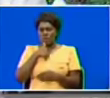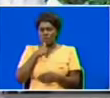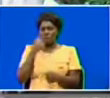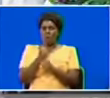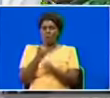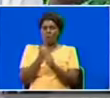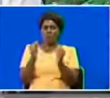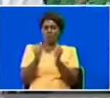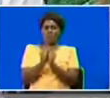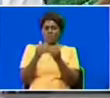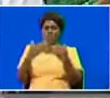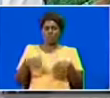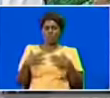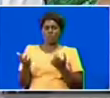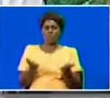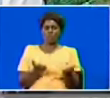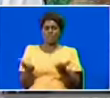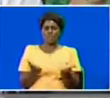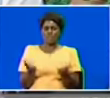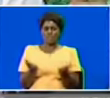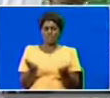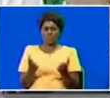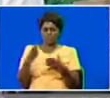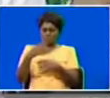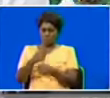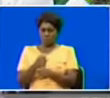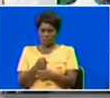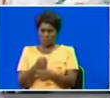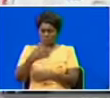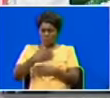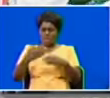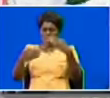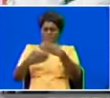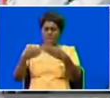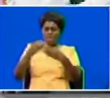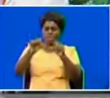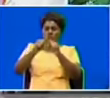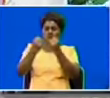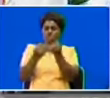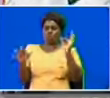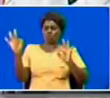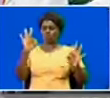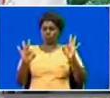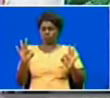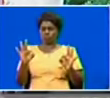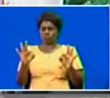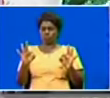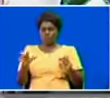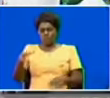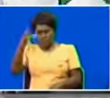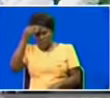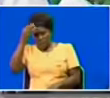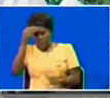with the people who do business in Starehe, the corporate companies, to partner with them to build back the social halls. Mm-hmm. So in those social halls, when you learn those skills,